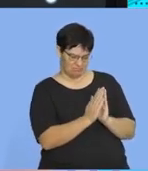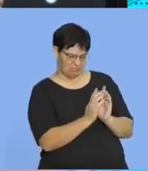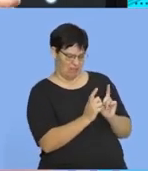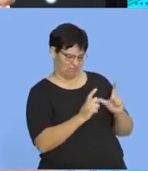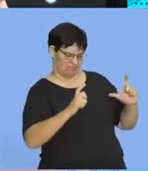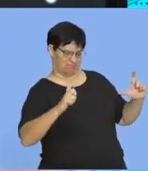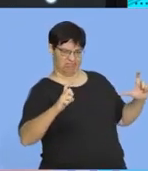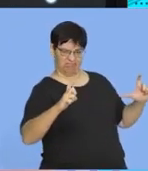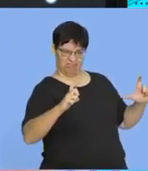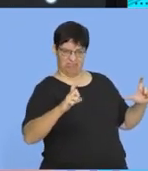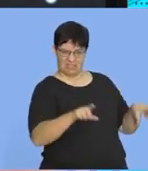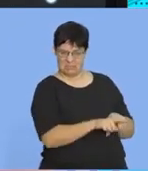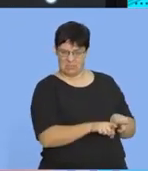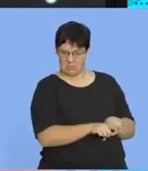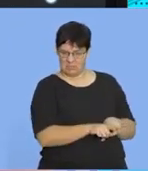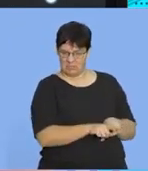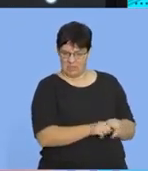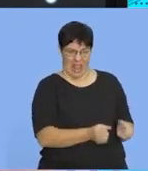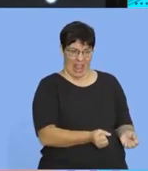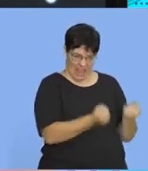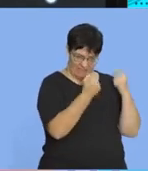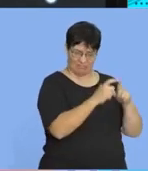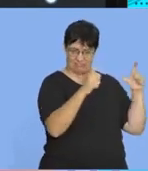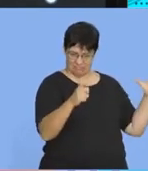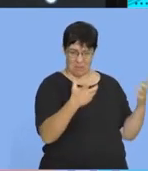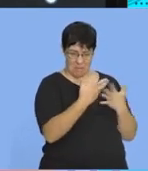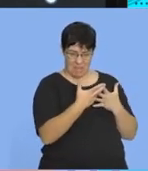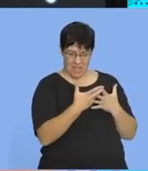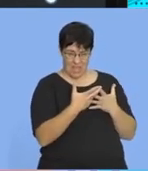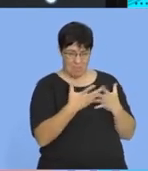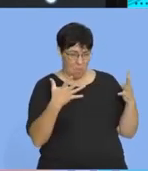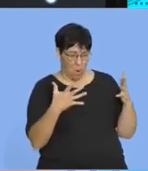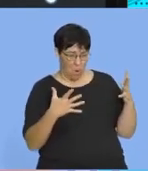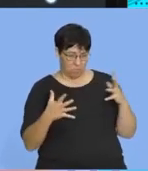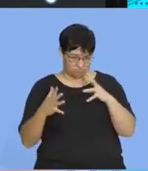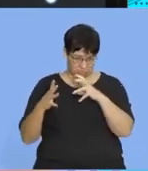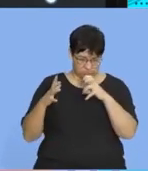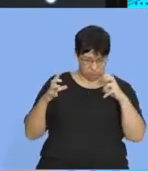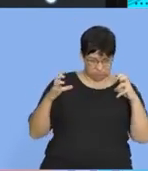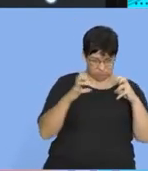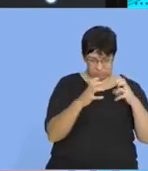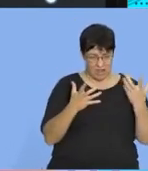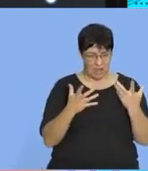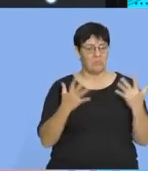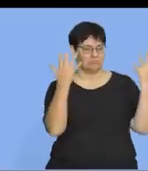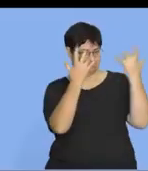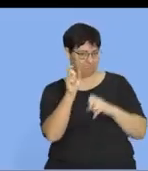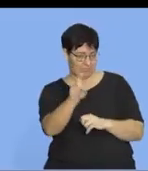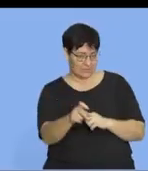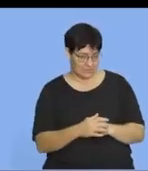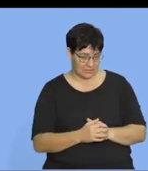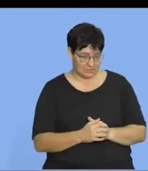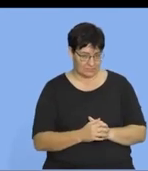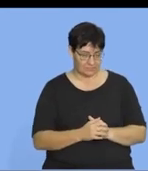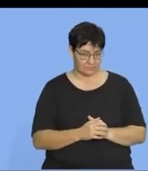So it may have a bigger force of attraction. It may not. We're going to have to work it out. If